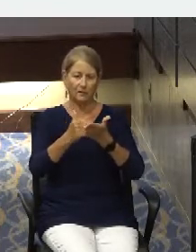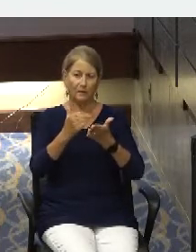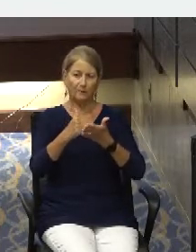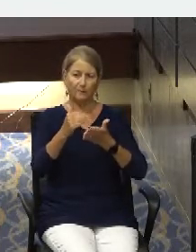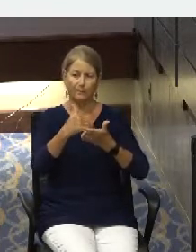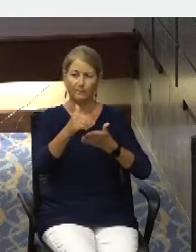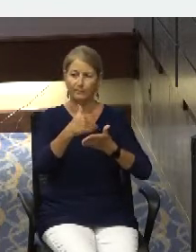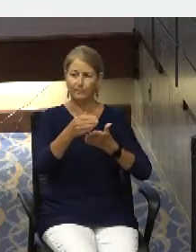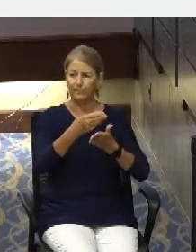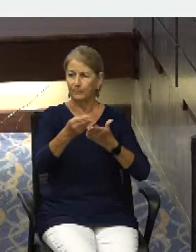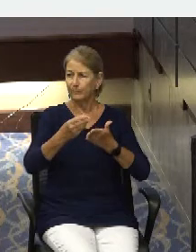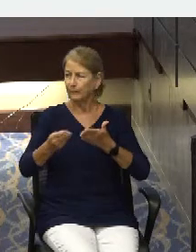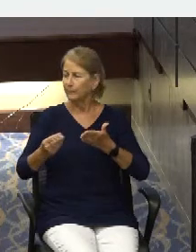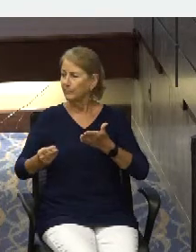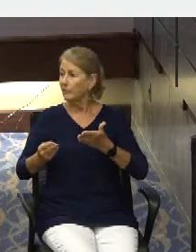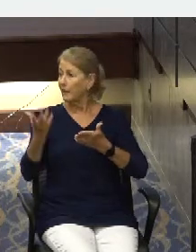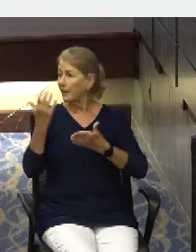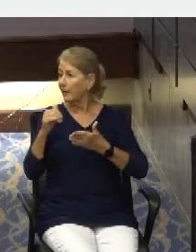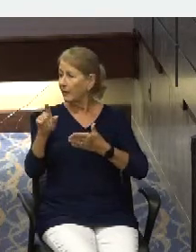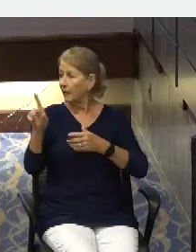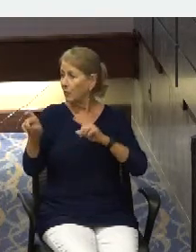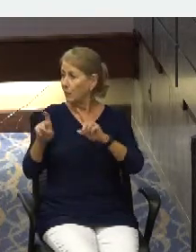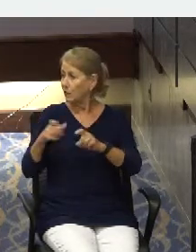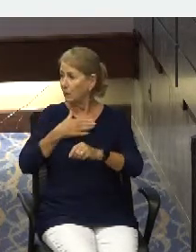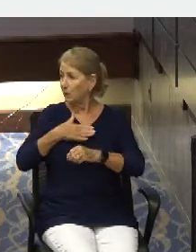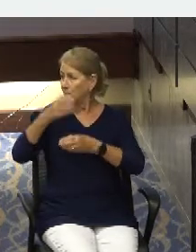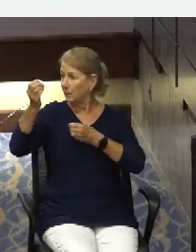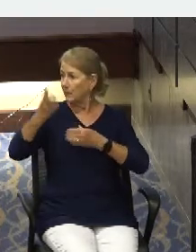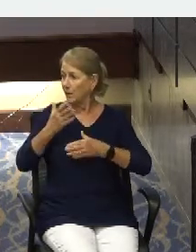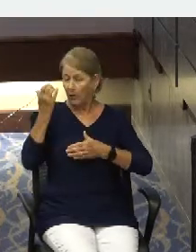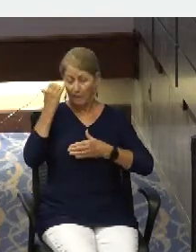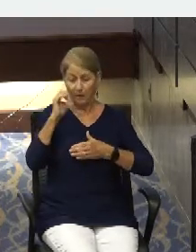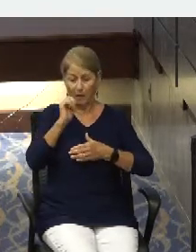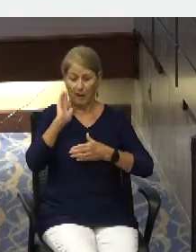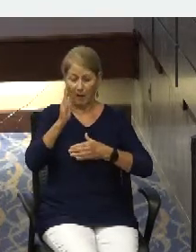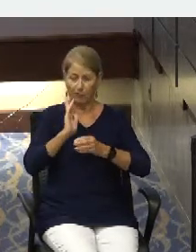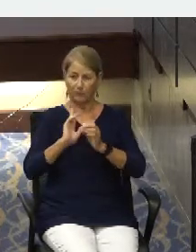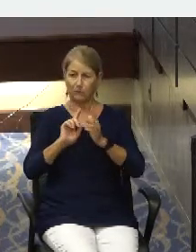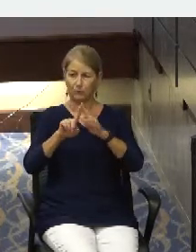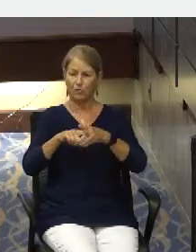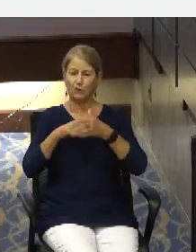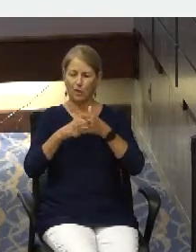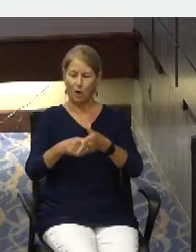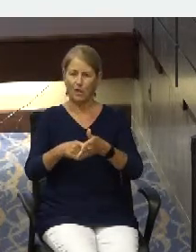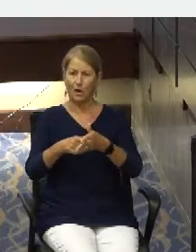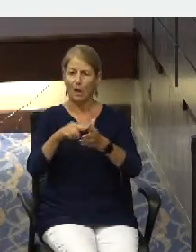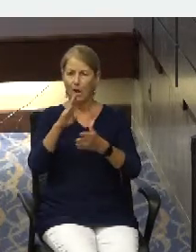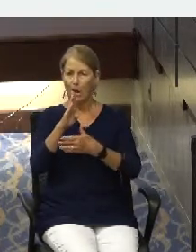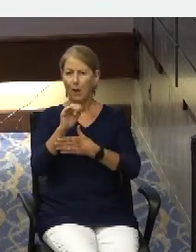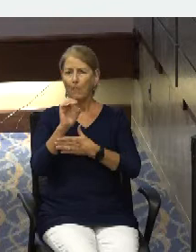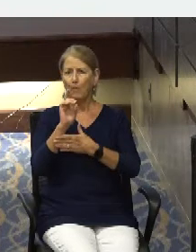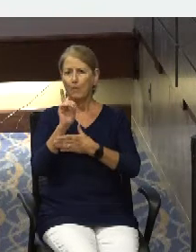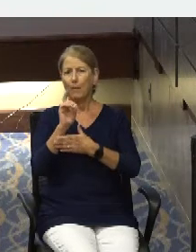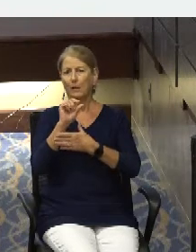So if there are any questions, please feel free to let me know. Otherwise, I'll jump right into the budget calendar.